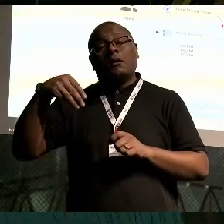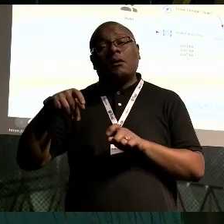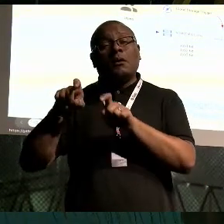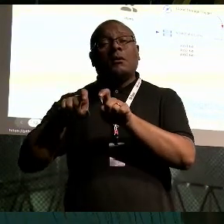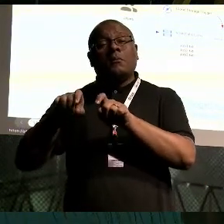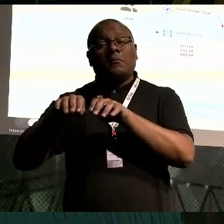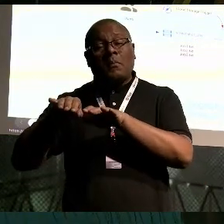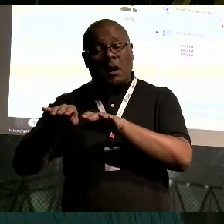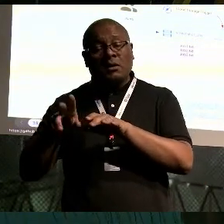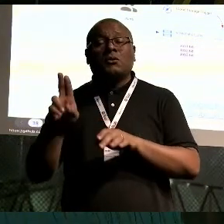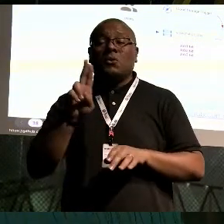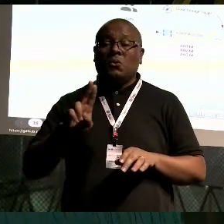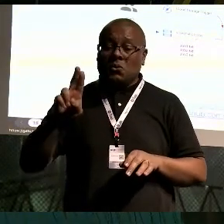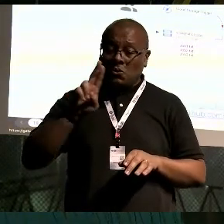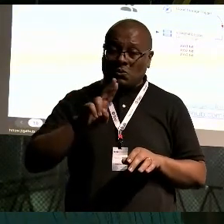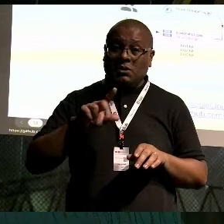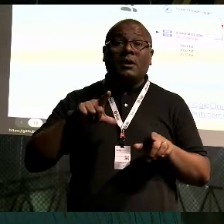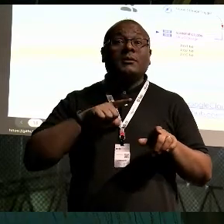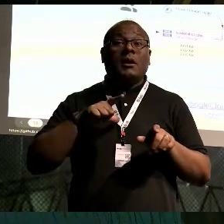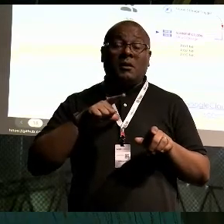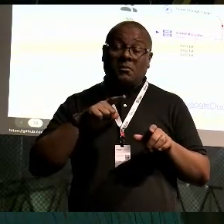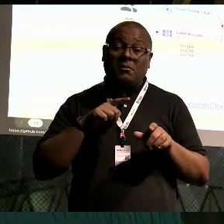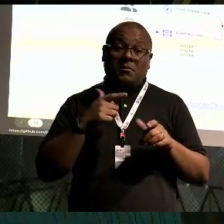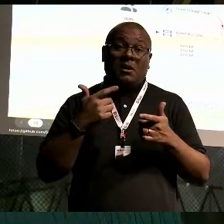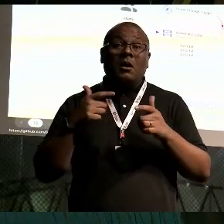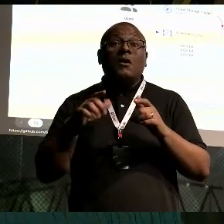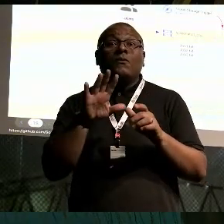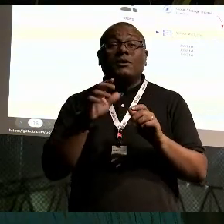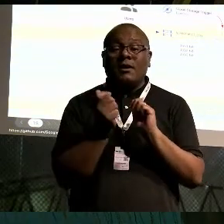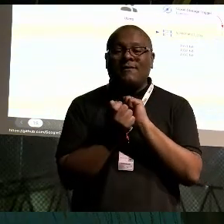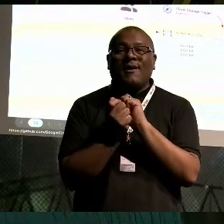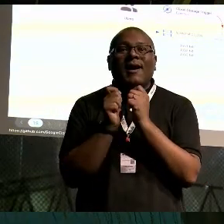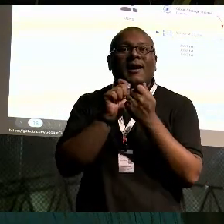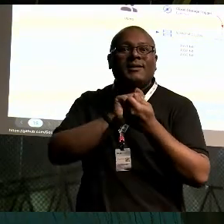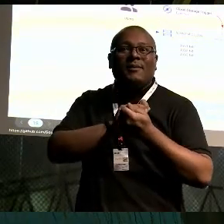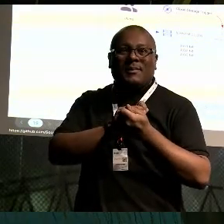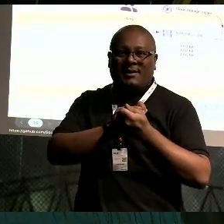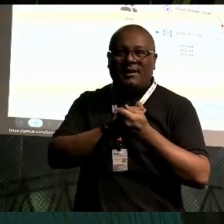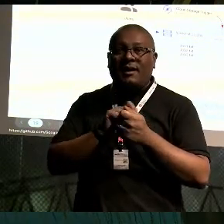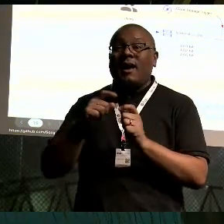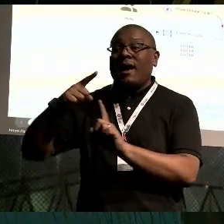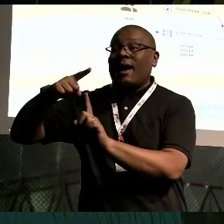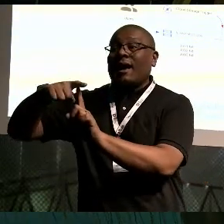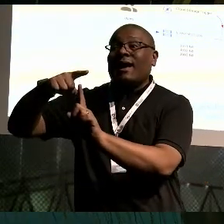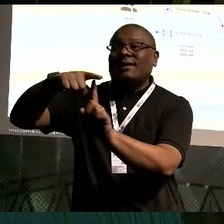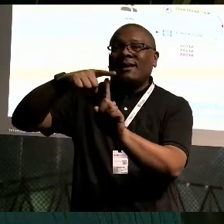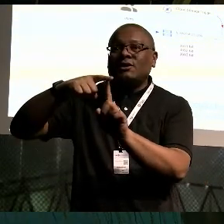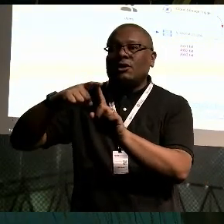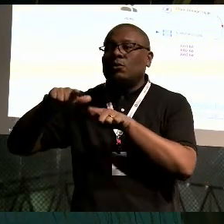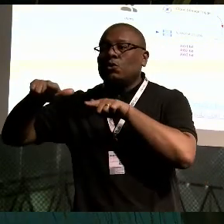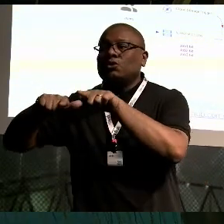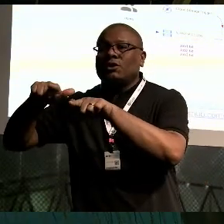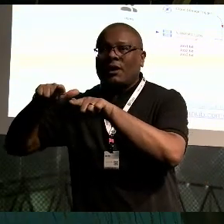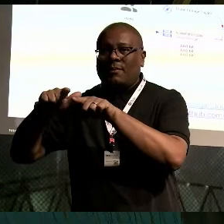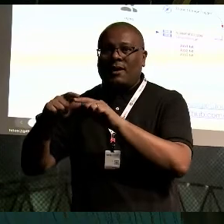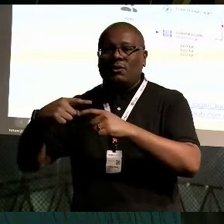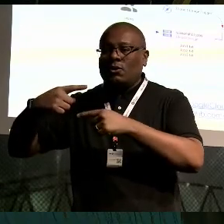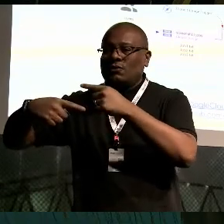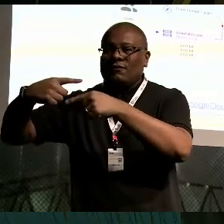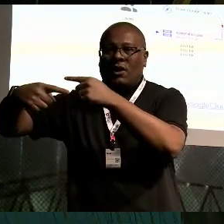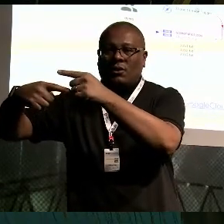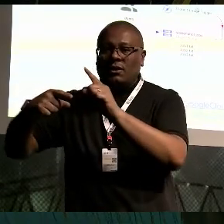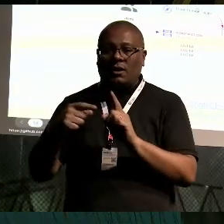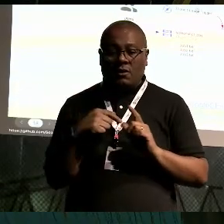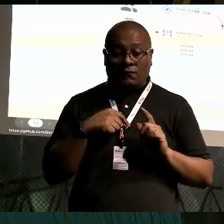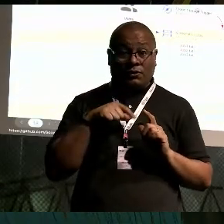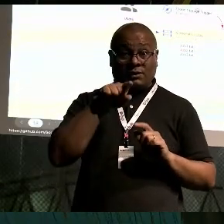that. But you're using the right service for the right job. So workflows for managing the orchestration, Cloud Run job for the batch jobs, and